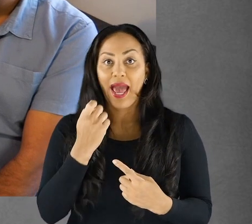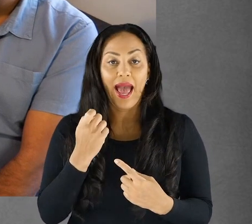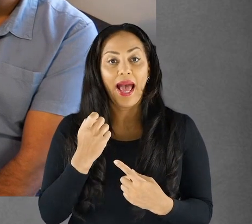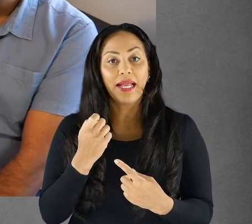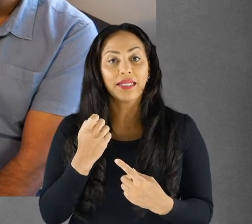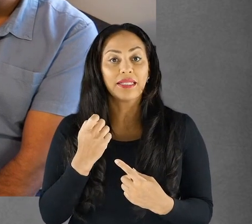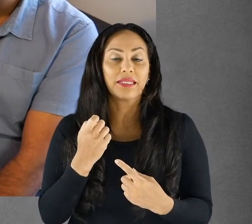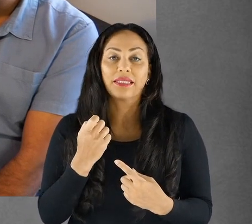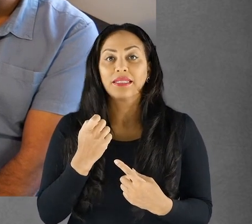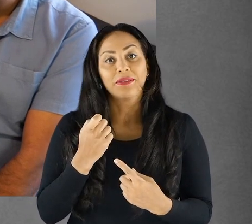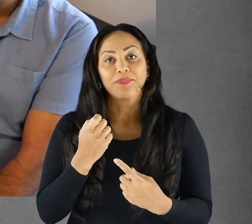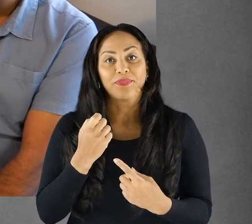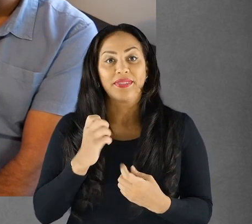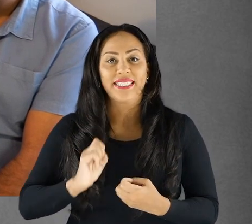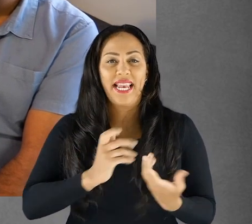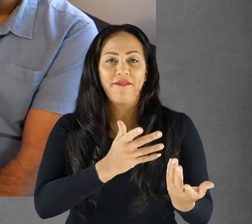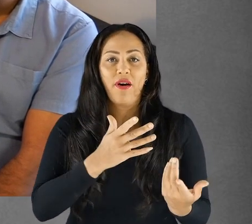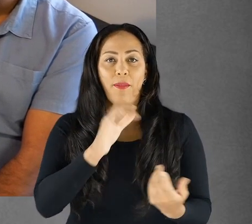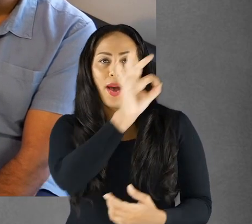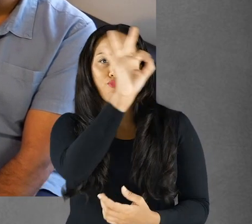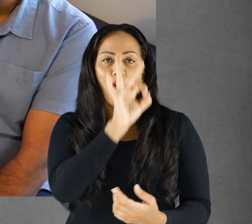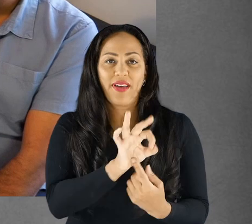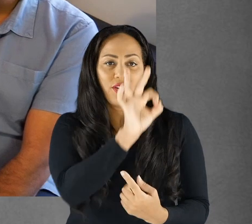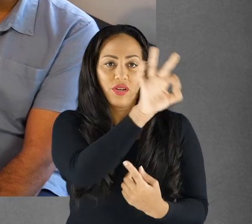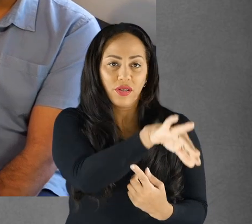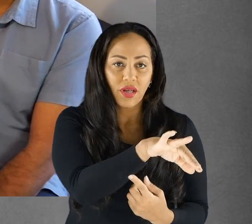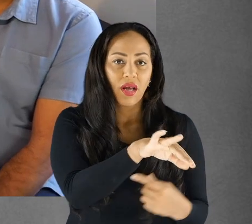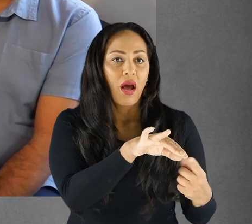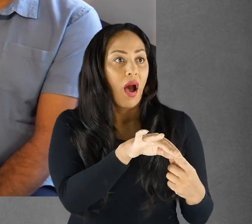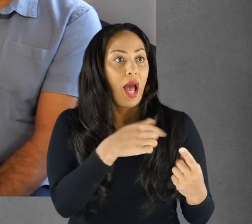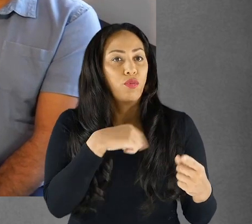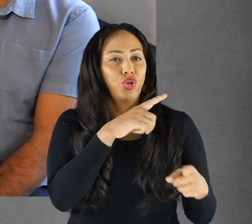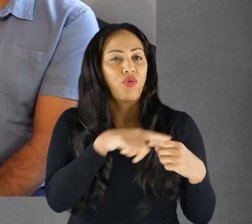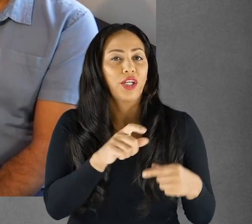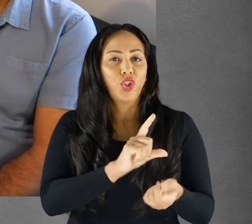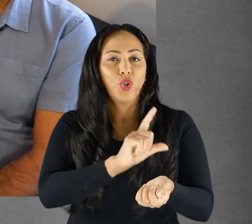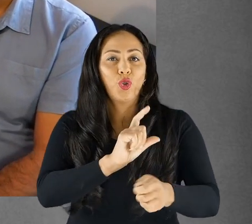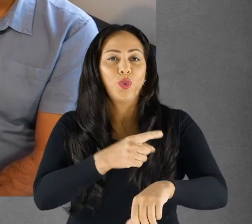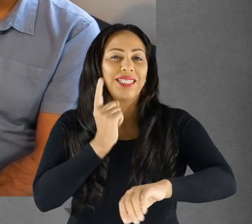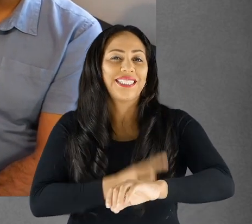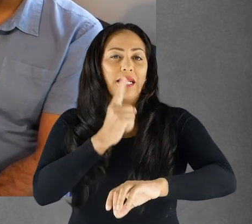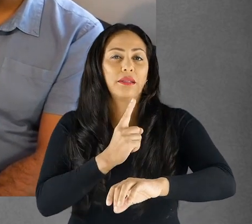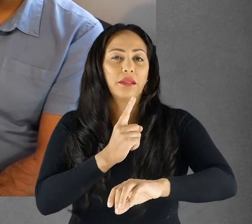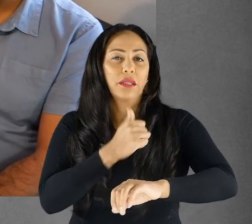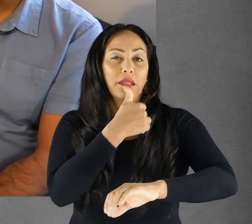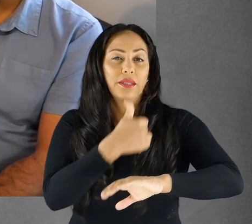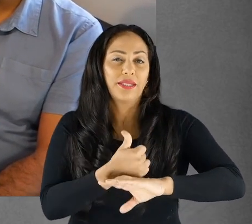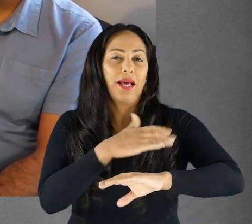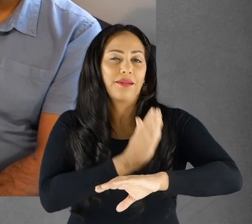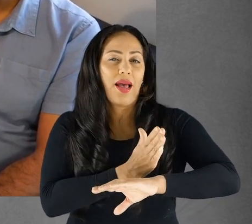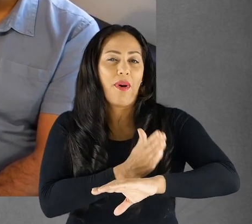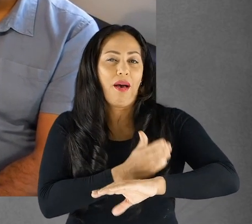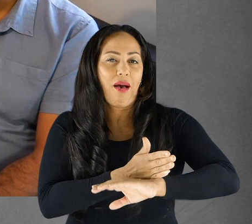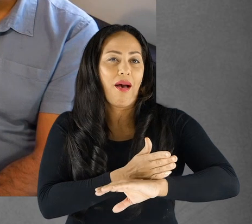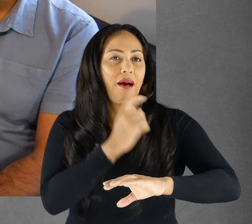deliver the little invitation or provocation, I'll set the timer and I try and write with everyone. Right. And that's partially because